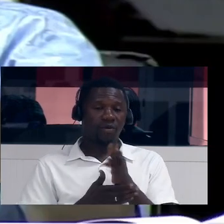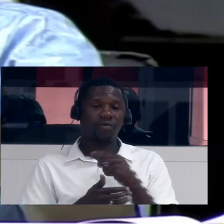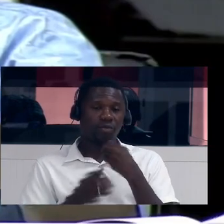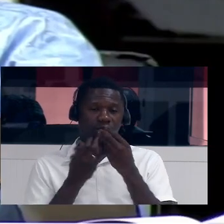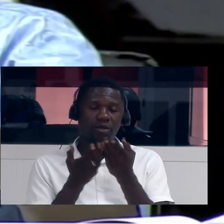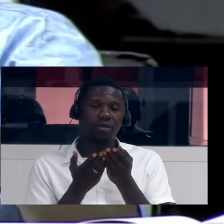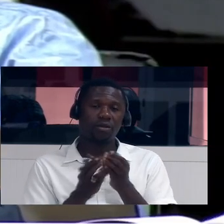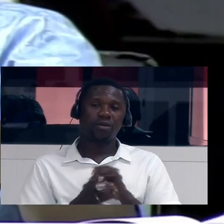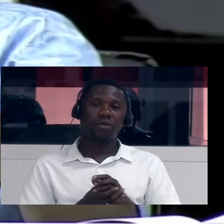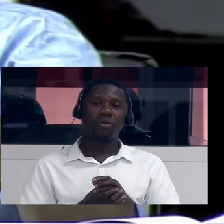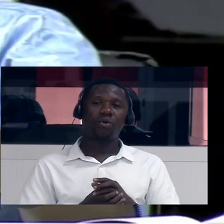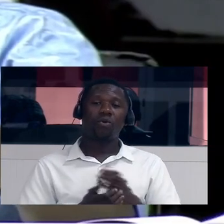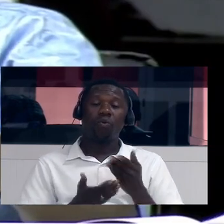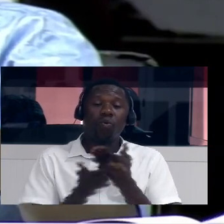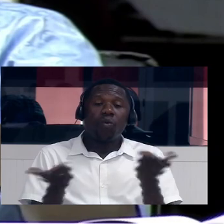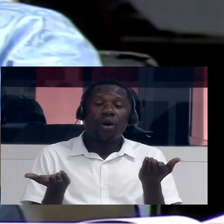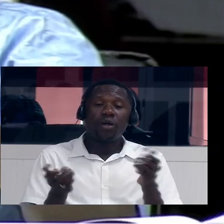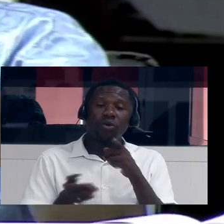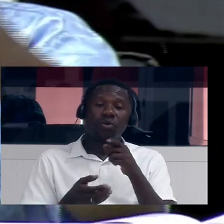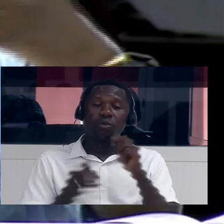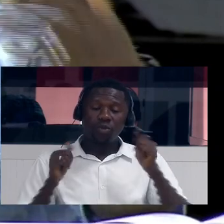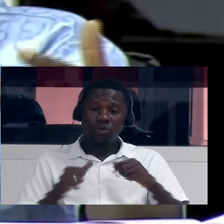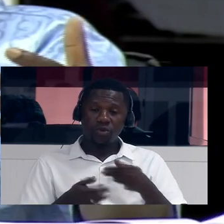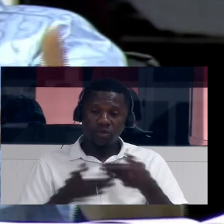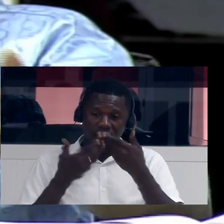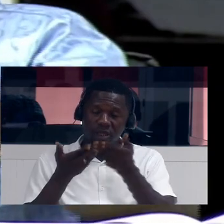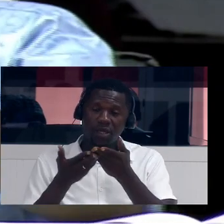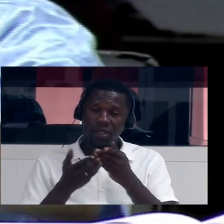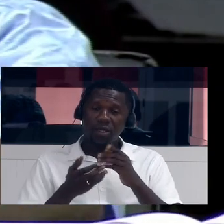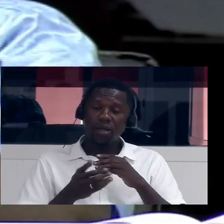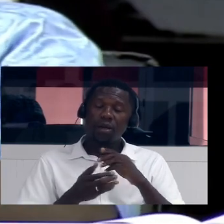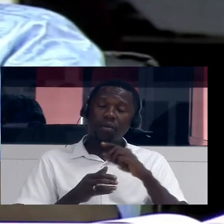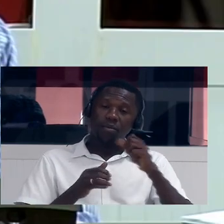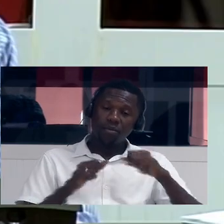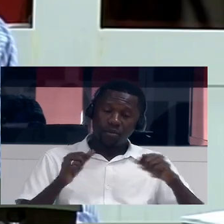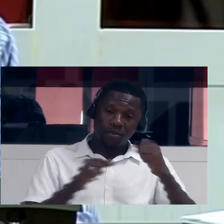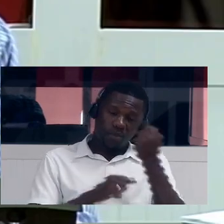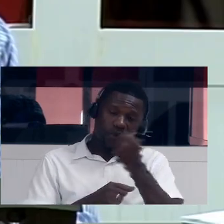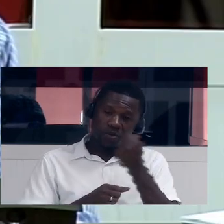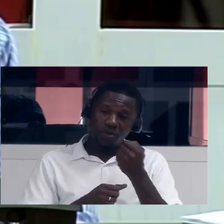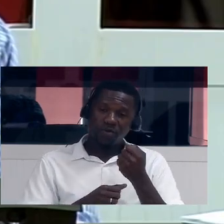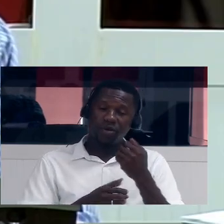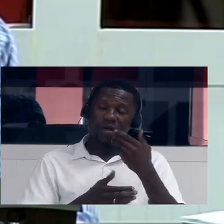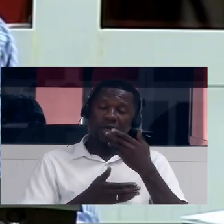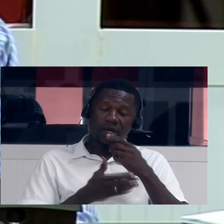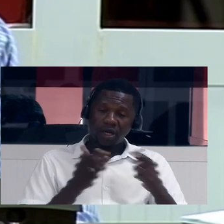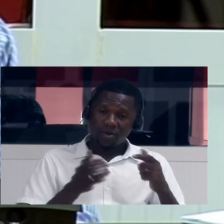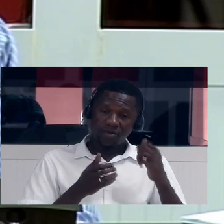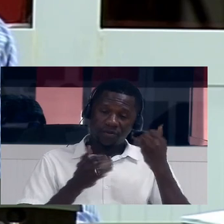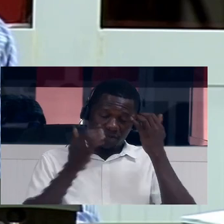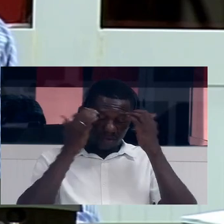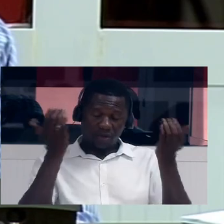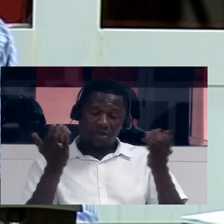is that? Why are you unable to say it? Is it because of lack of knowledge or unwillingness? Lack of knowledge, maybe, not